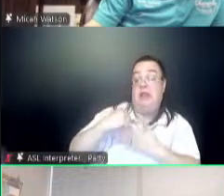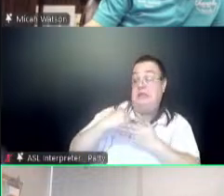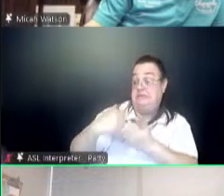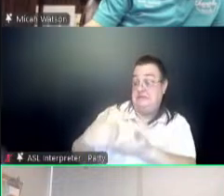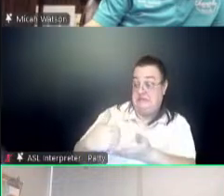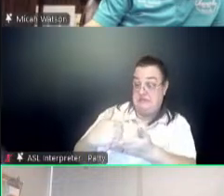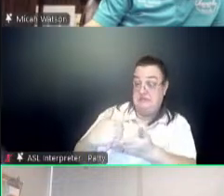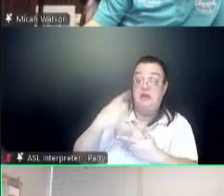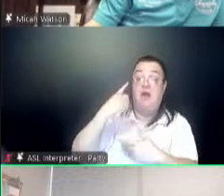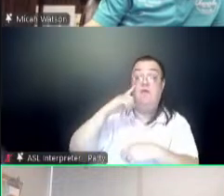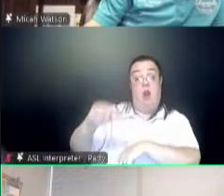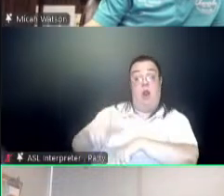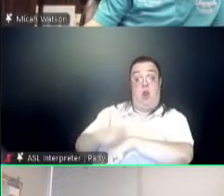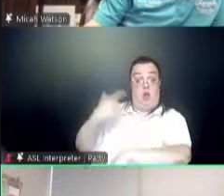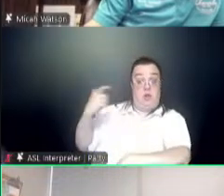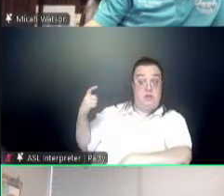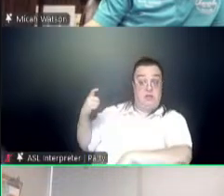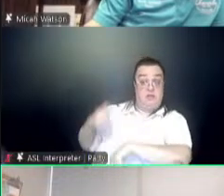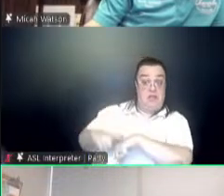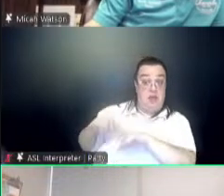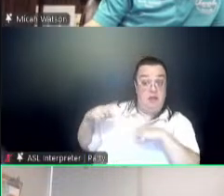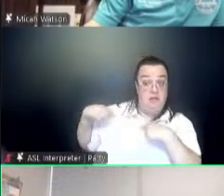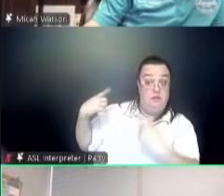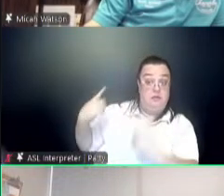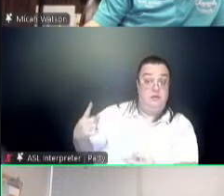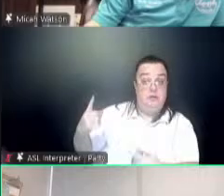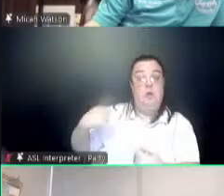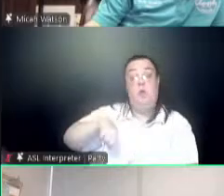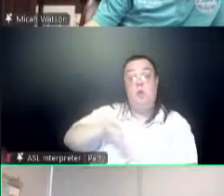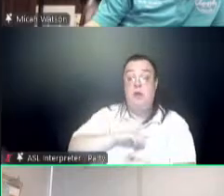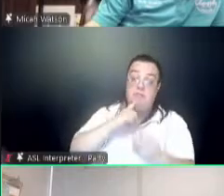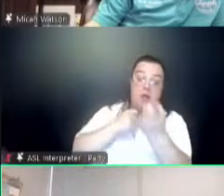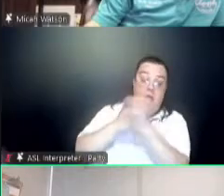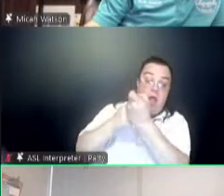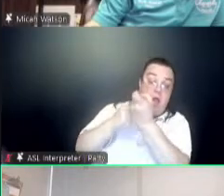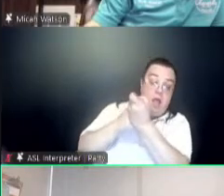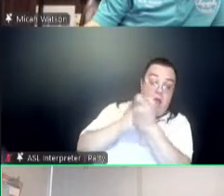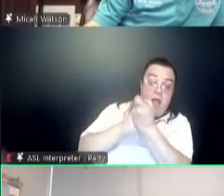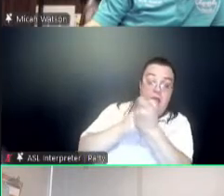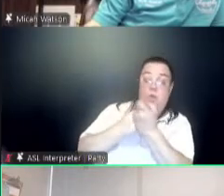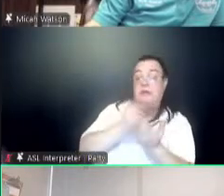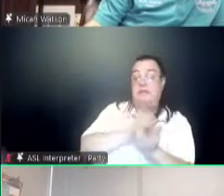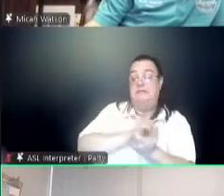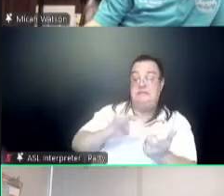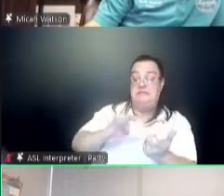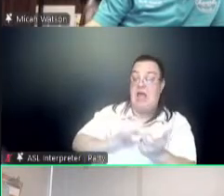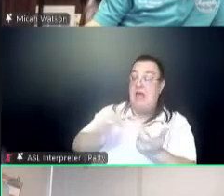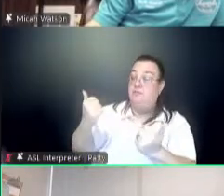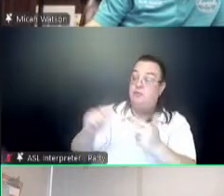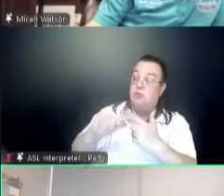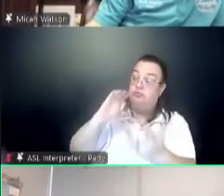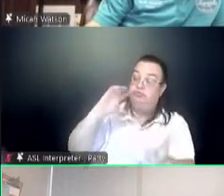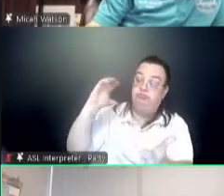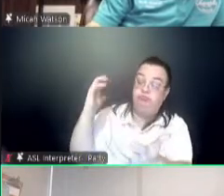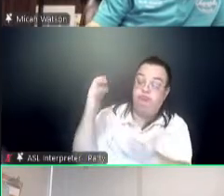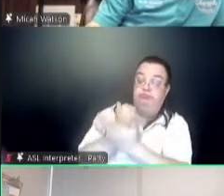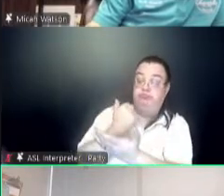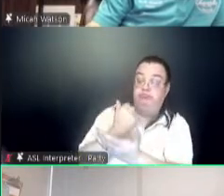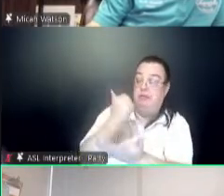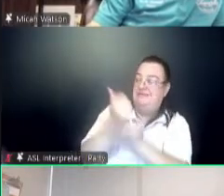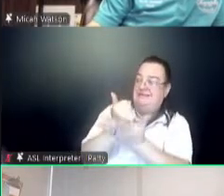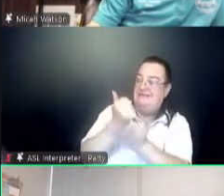For a long time there, we had been advocating for staff to take advantage of tuition